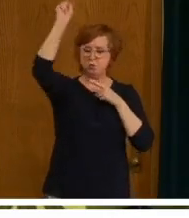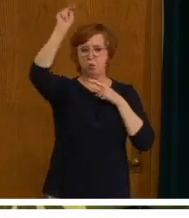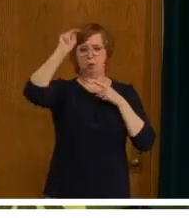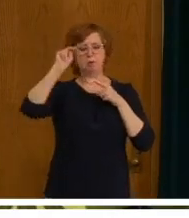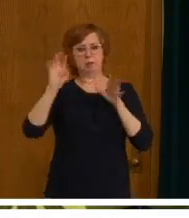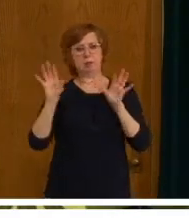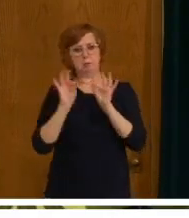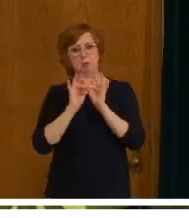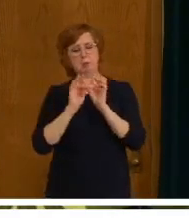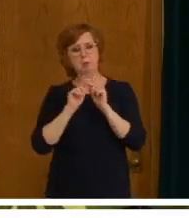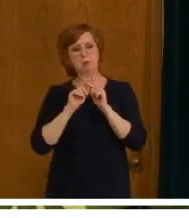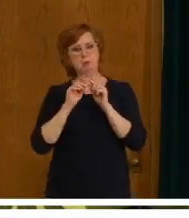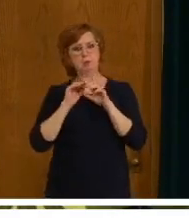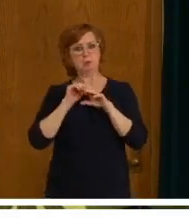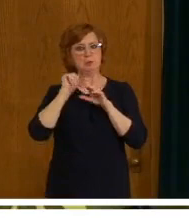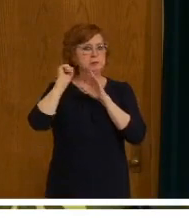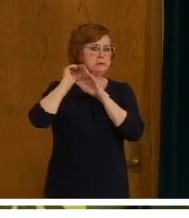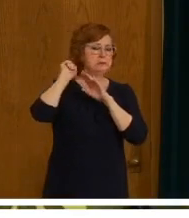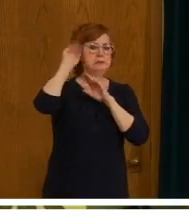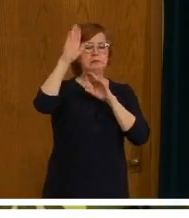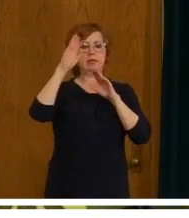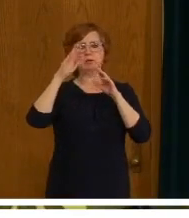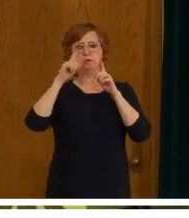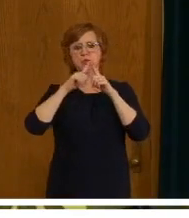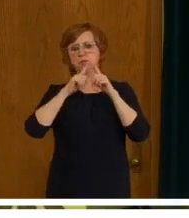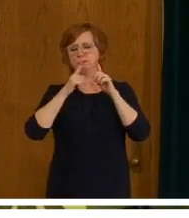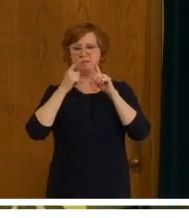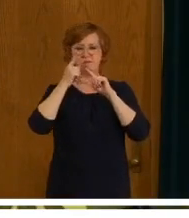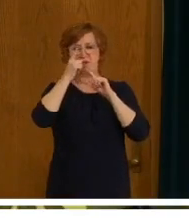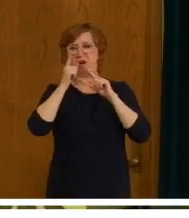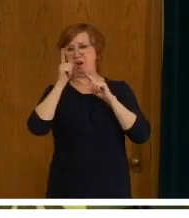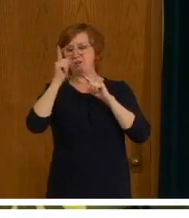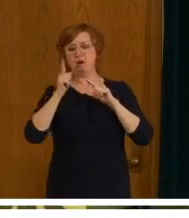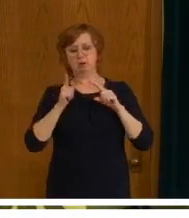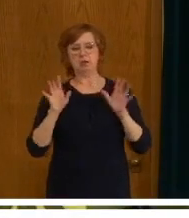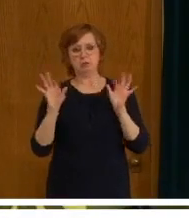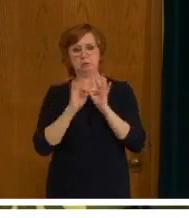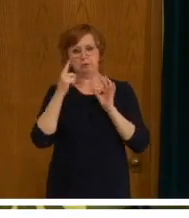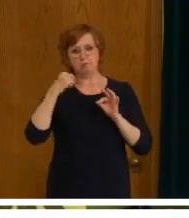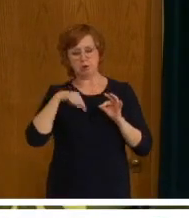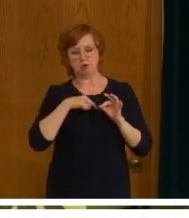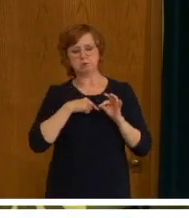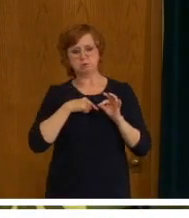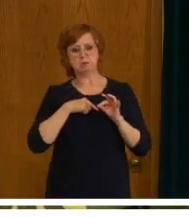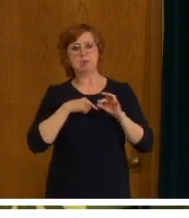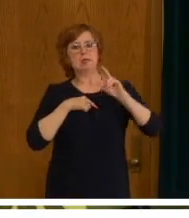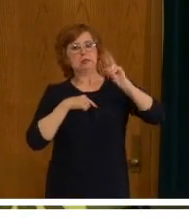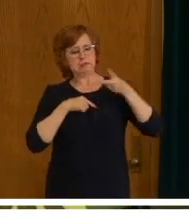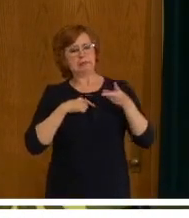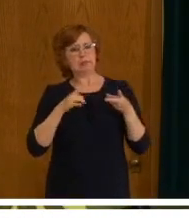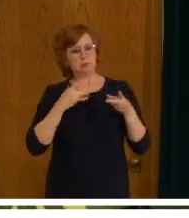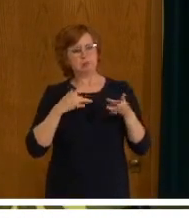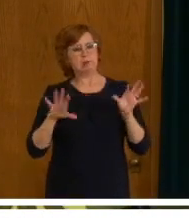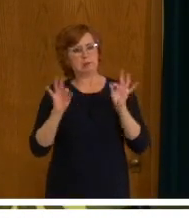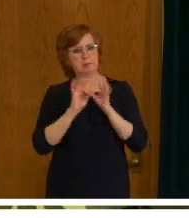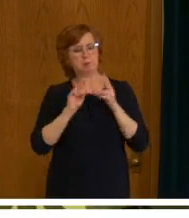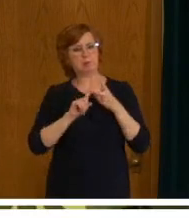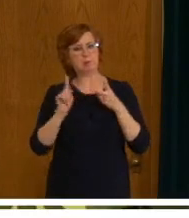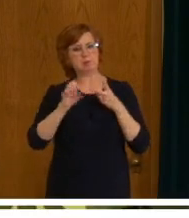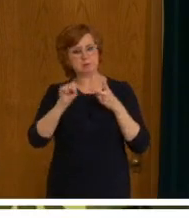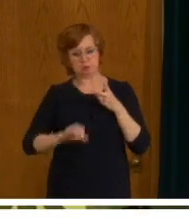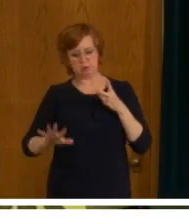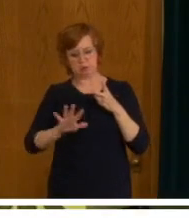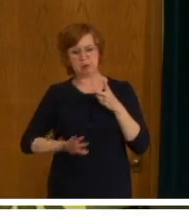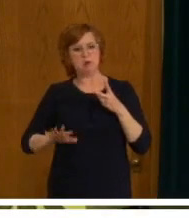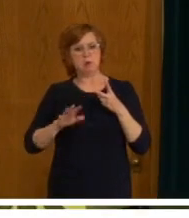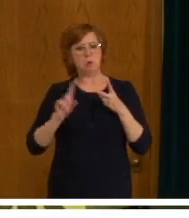into those communities in the early days of our vaccination effort. We pulled that south into some areas that had some higher infection rates